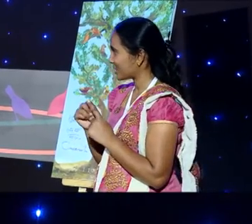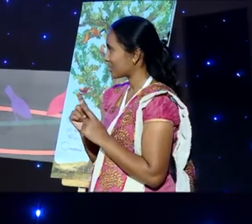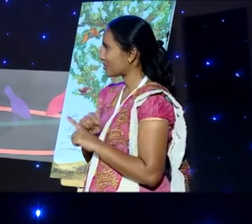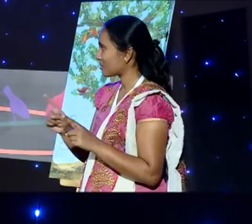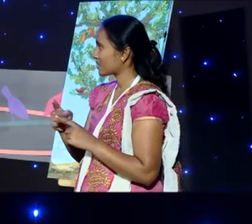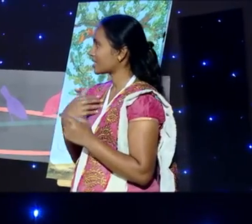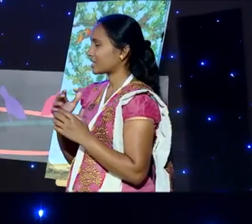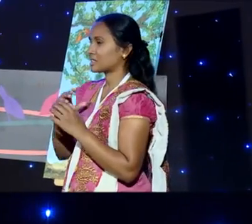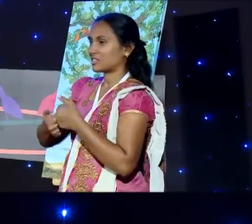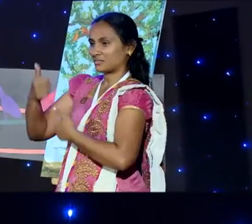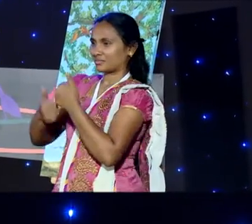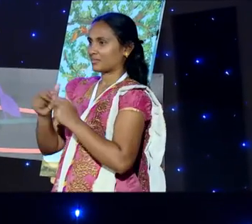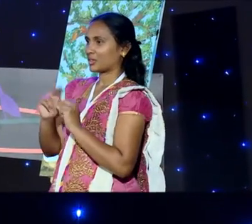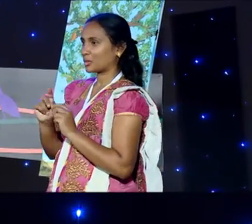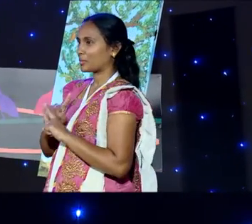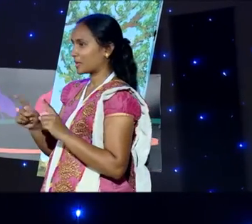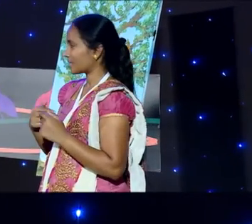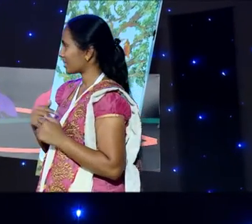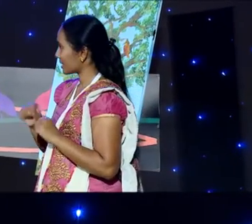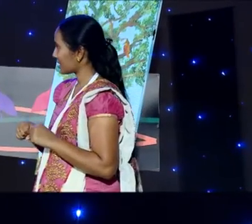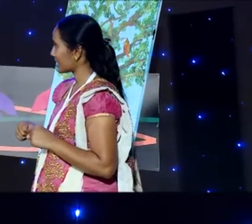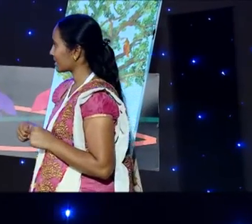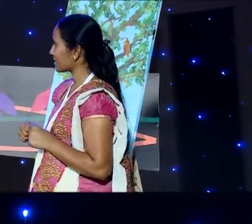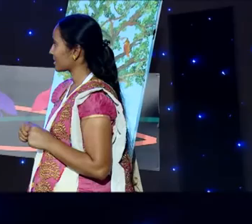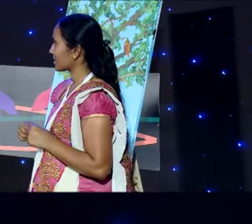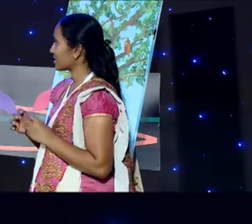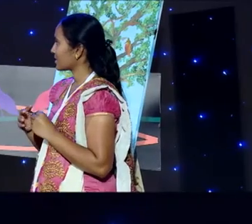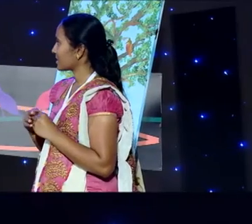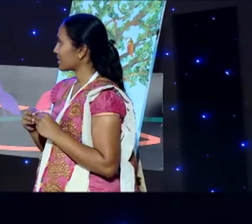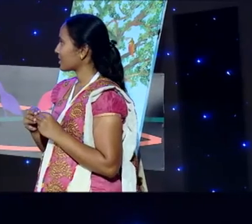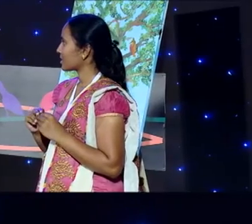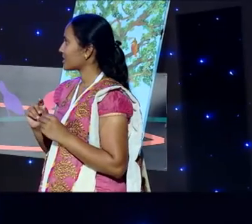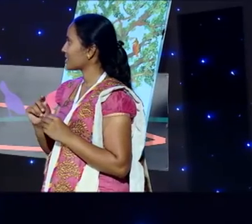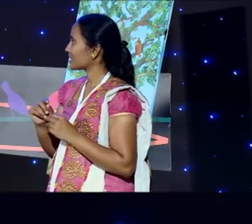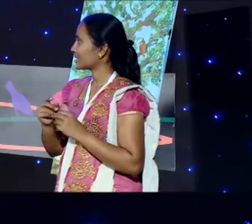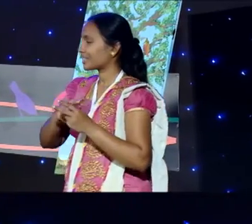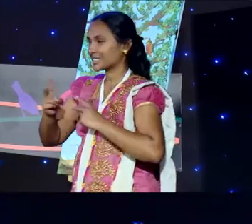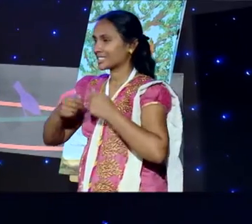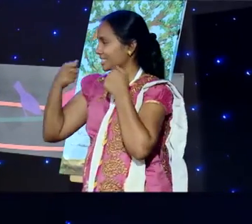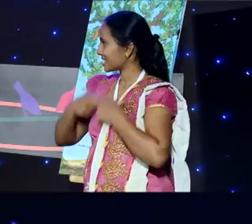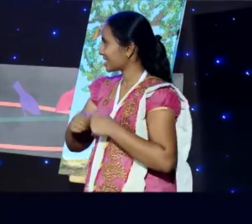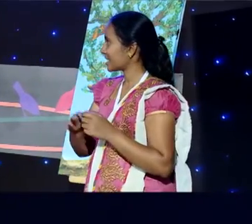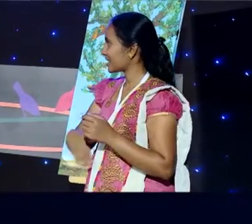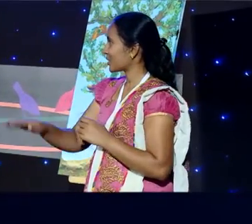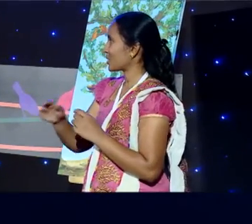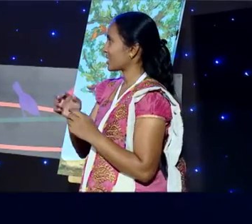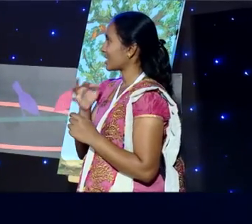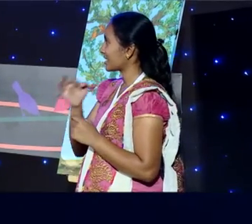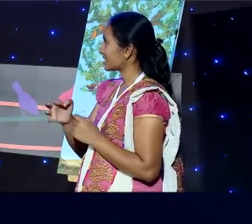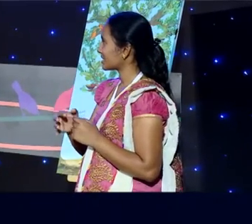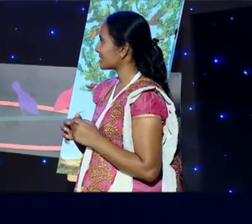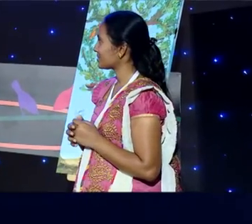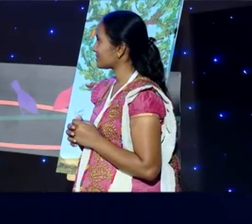not a Karma Kitchen t-shirt, but you know, you can wear this. And he goes in, changes t-shirts, goes back to this guy, and he